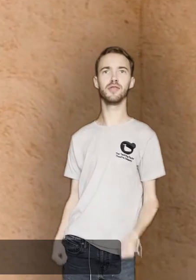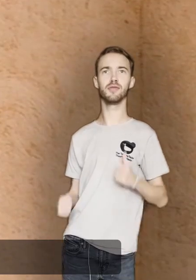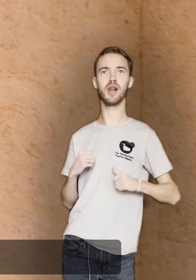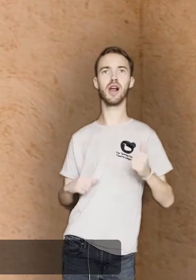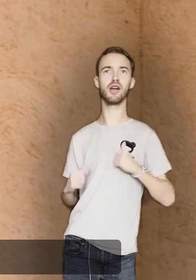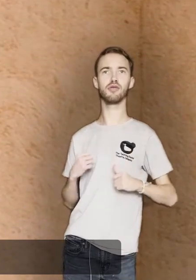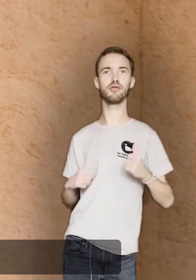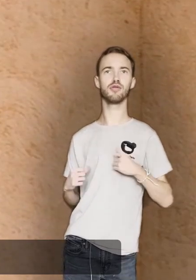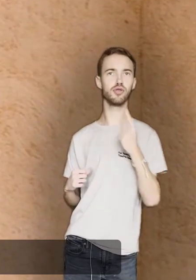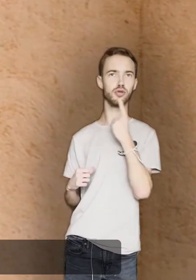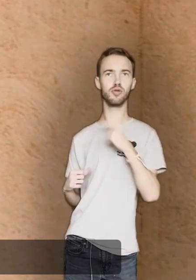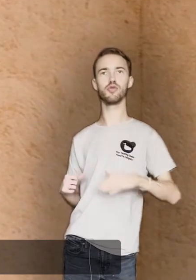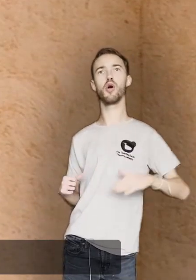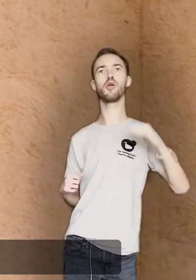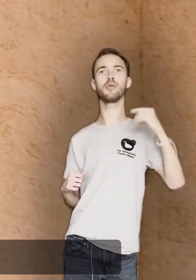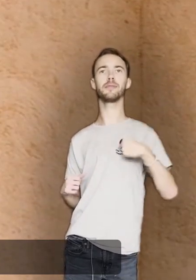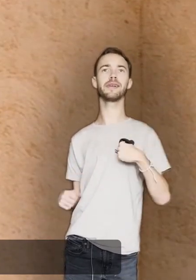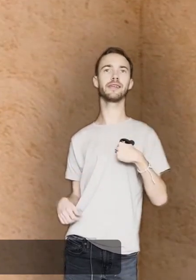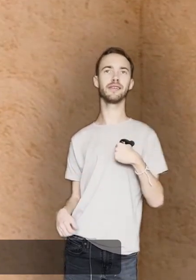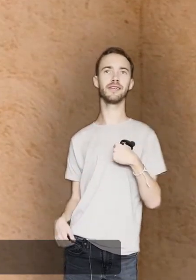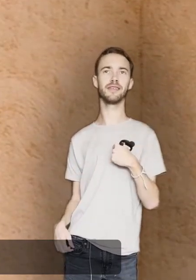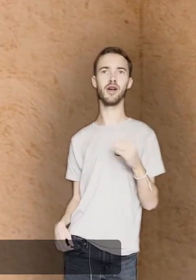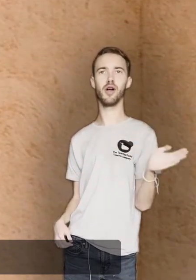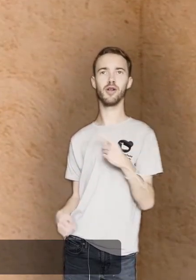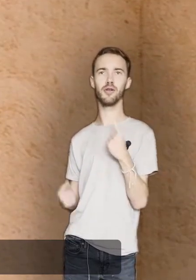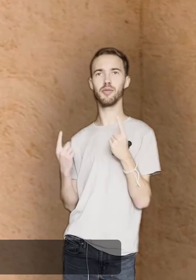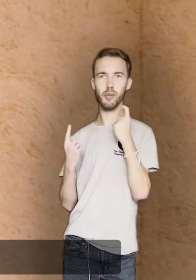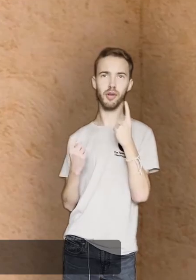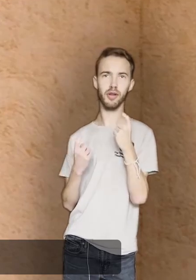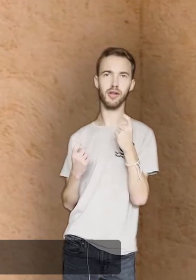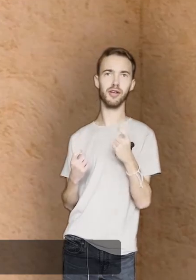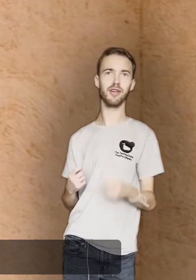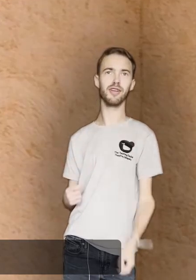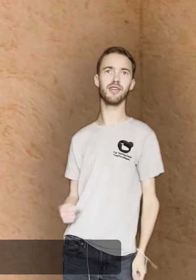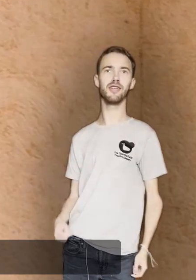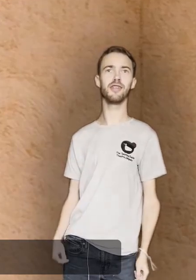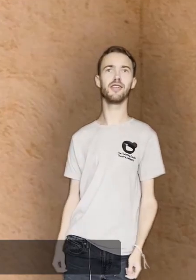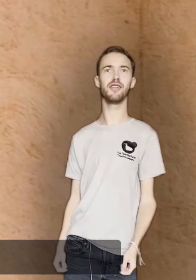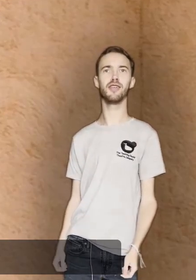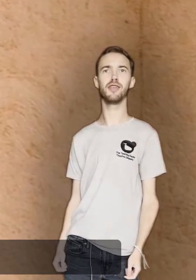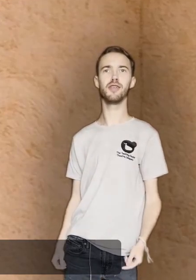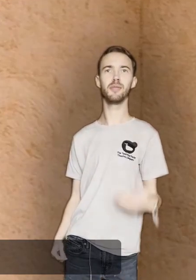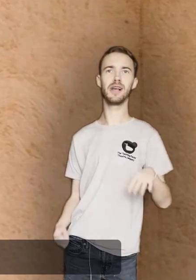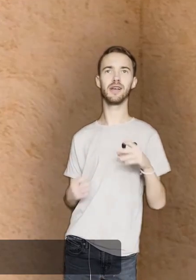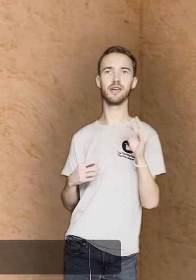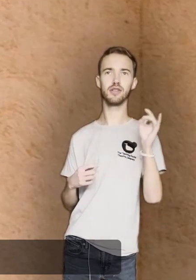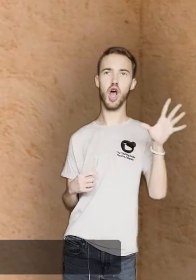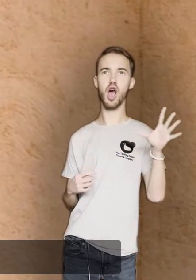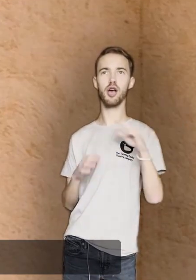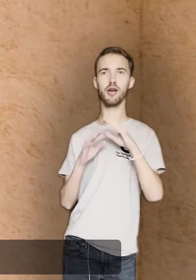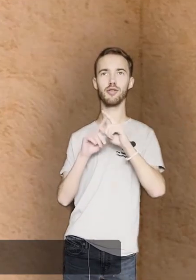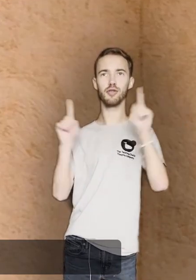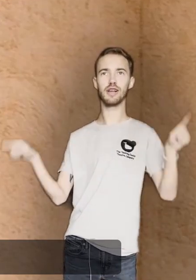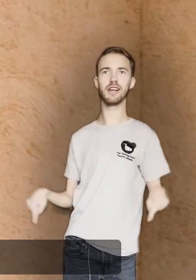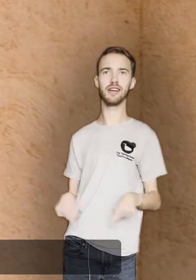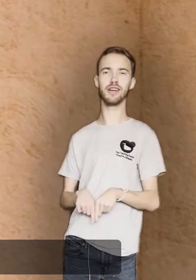I'm proud of who I grew to be, of all the possibilities. I've been a star